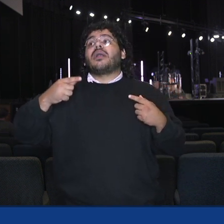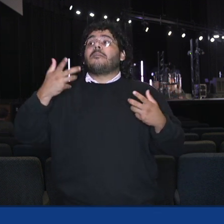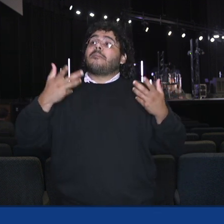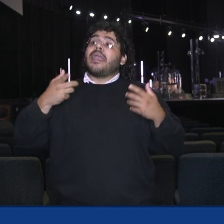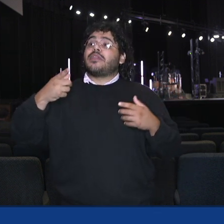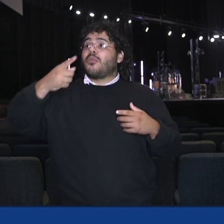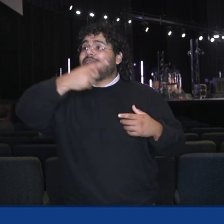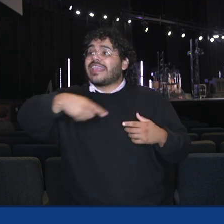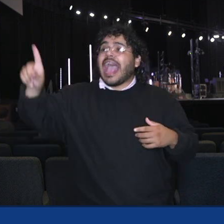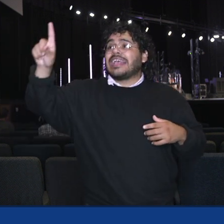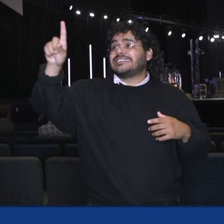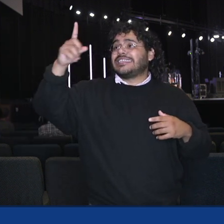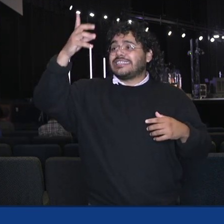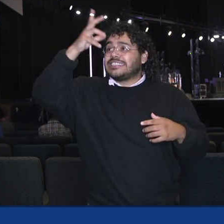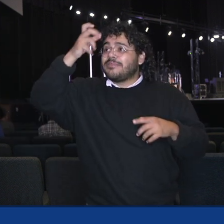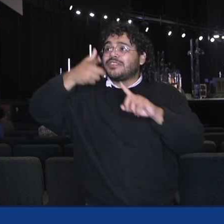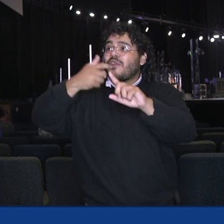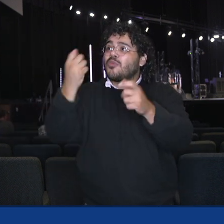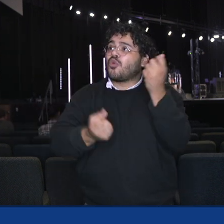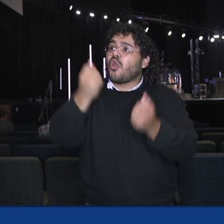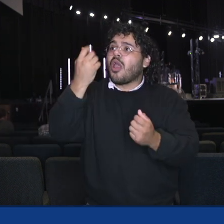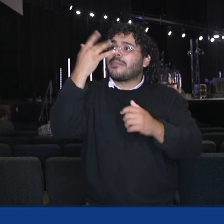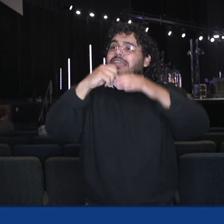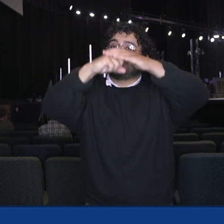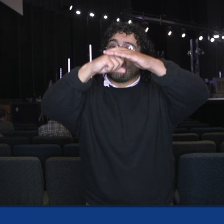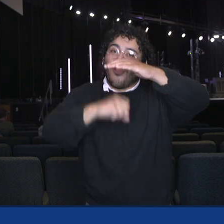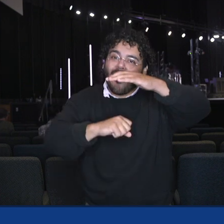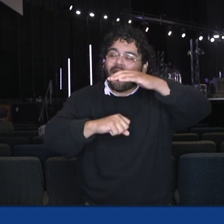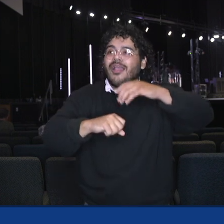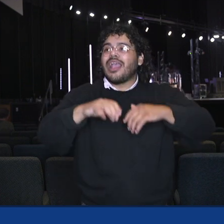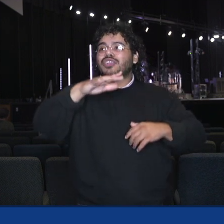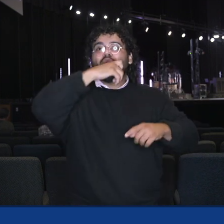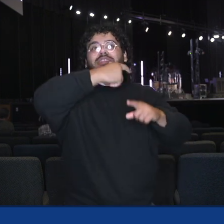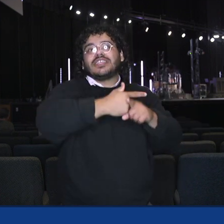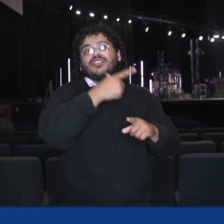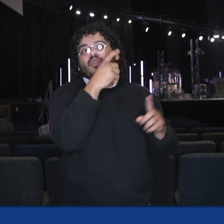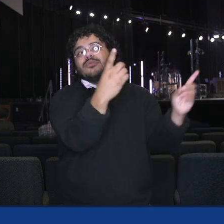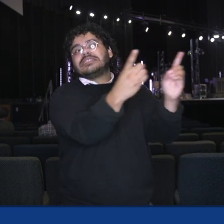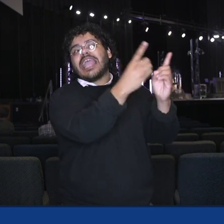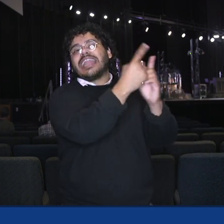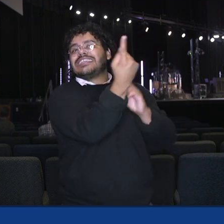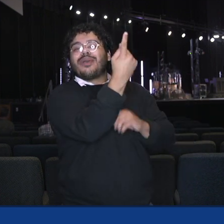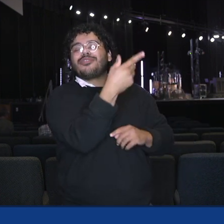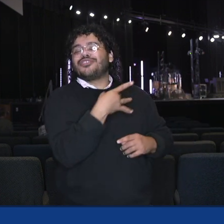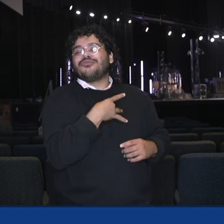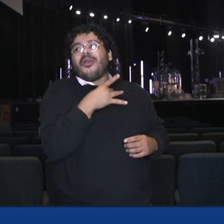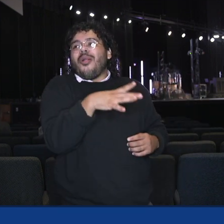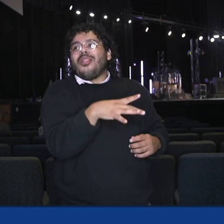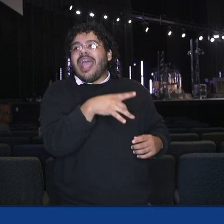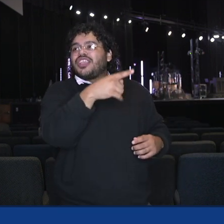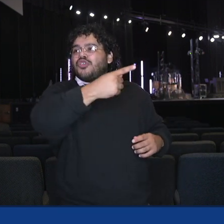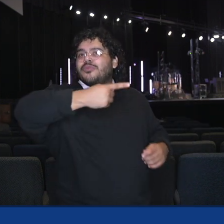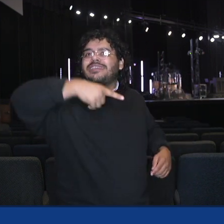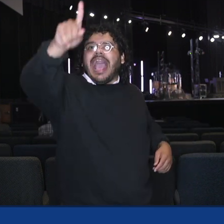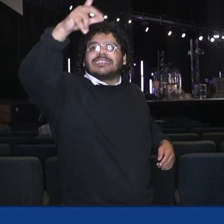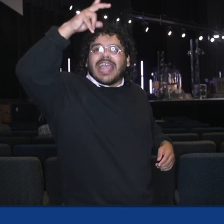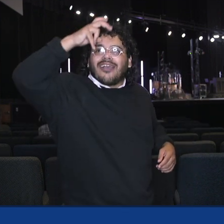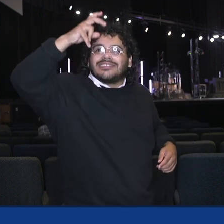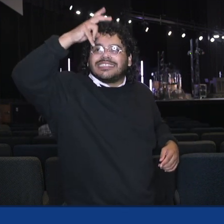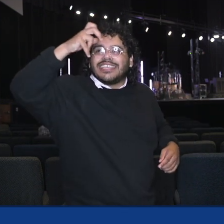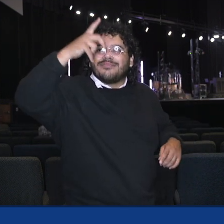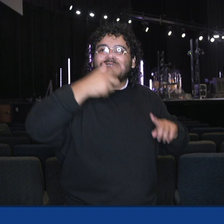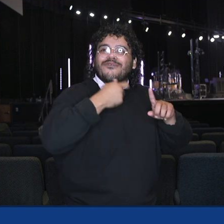your car broke down. You're casting demons out of your sister because she's dating some guy you don't like. You're casting demons out of